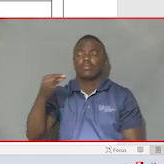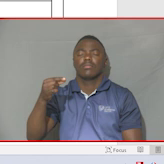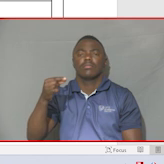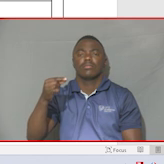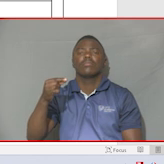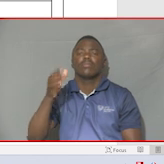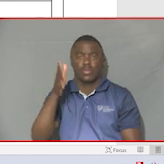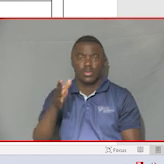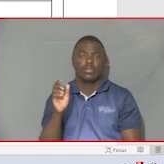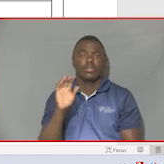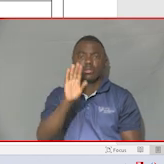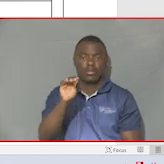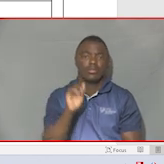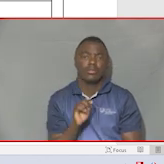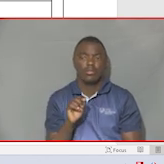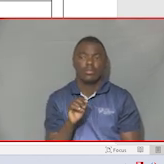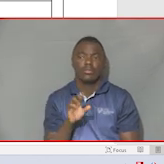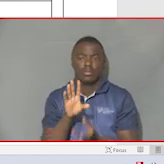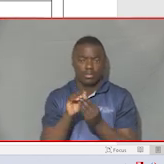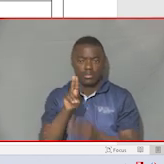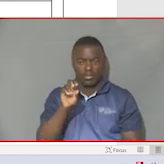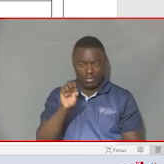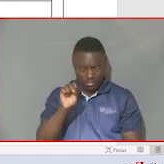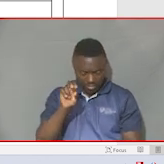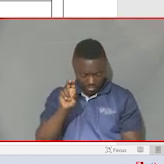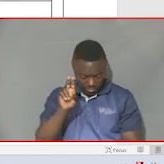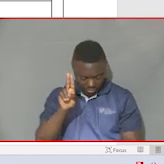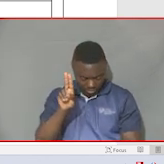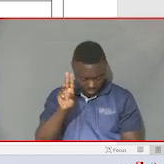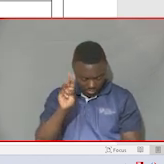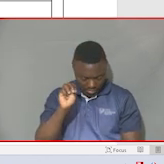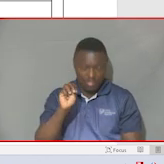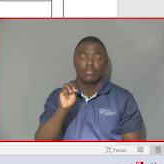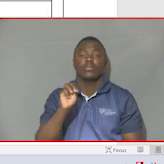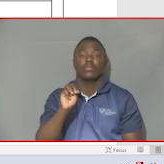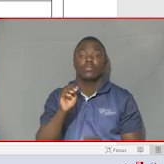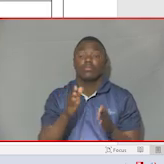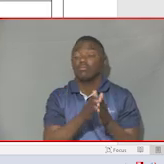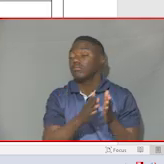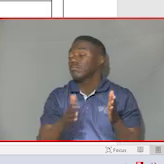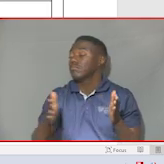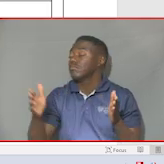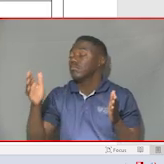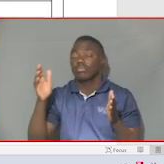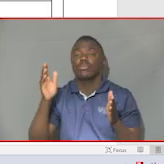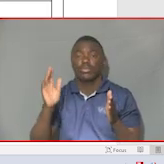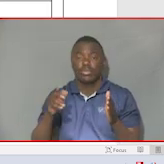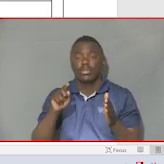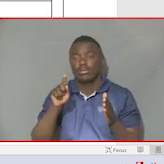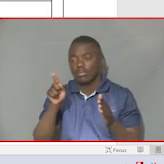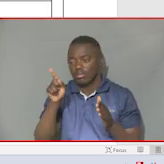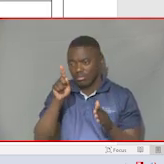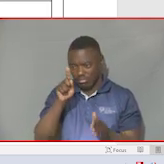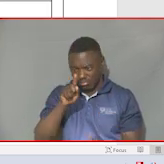you will definitely get the sum to infinity. So those are the 3 things that you can focus on. Those are the achievables